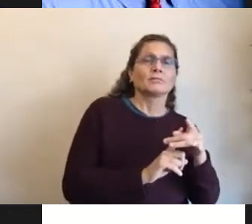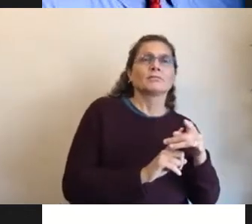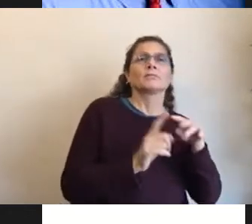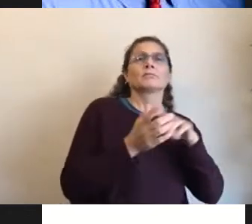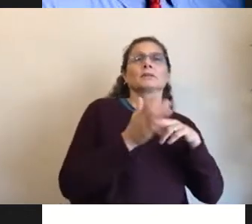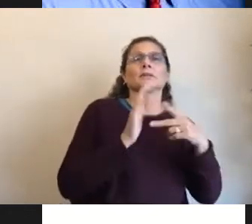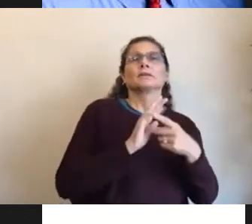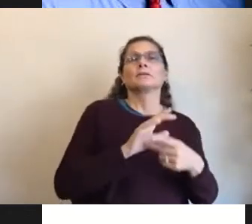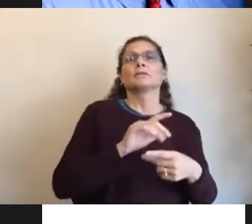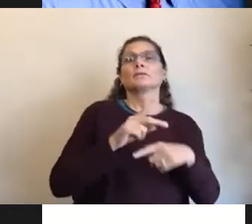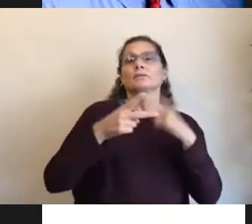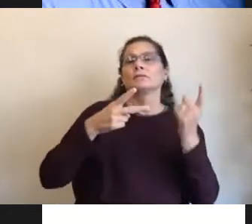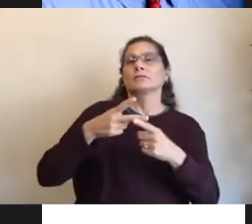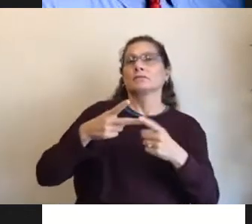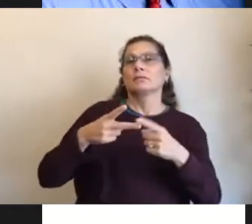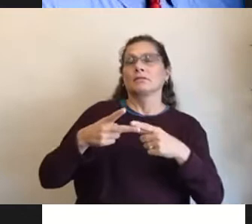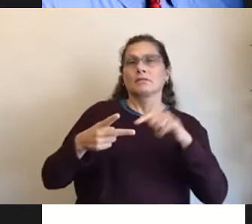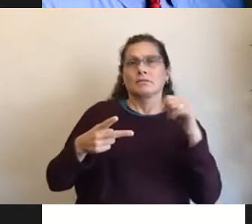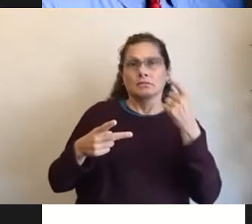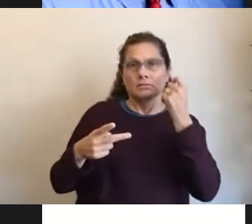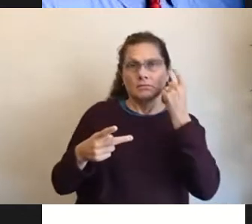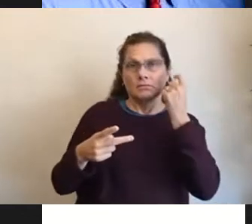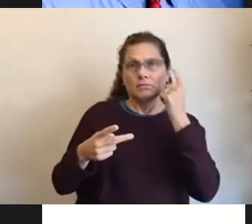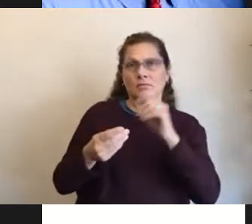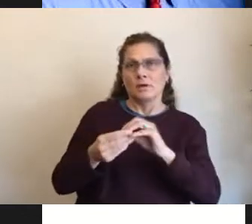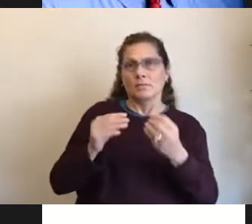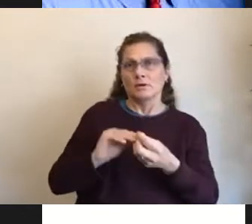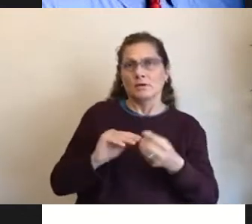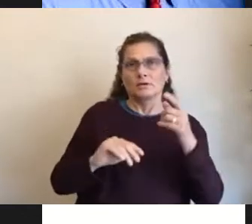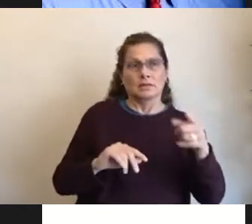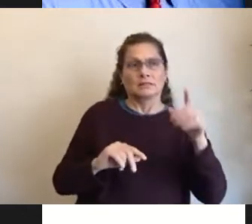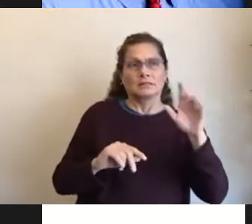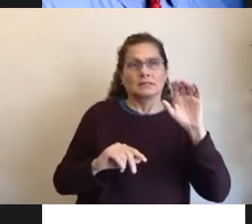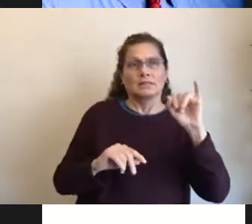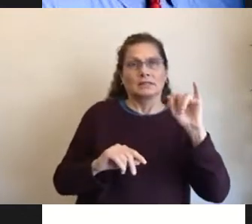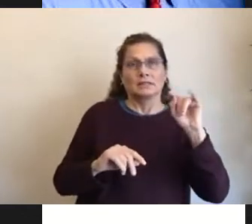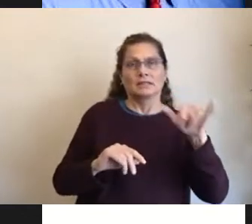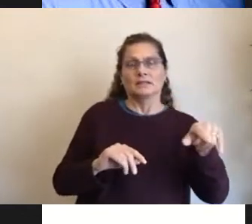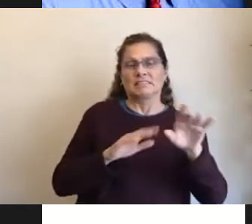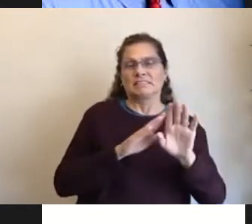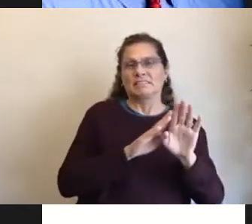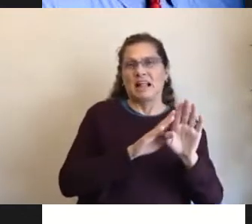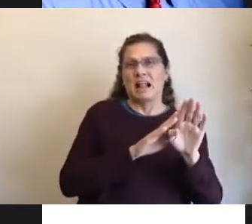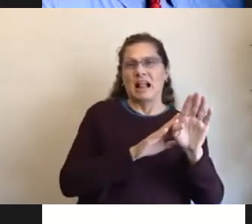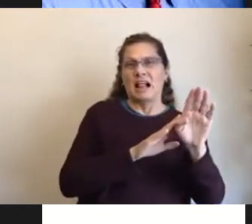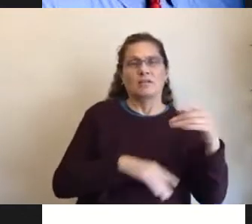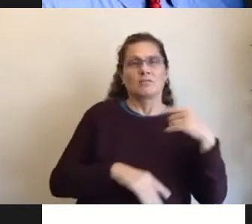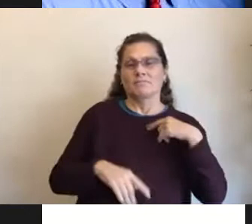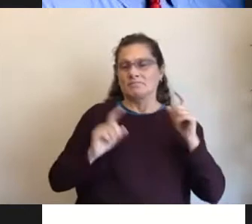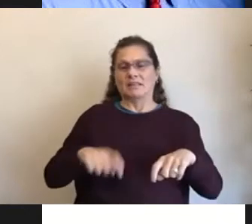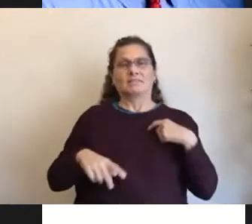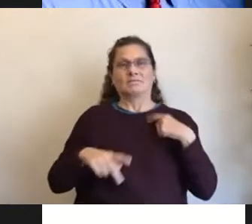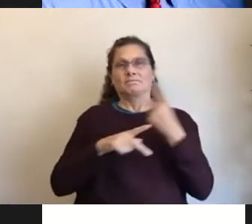as Darren had also shared, we have to prioritize, we are forced to prioritize which interviews we're doing and